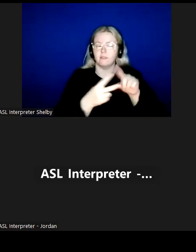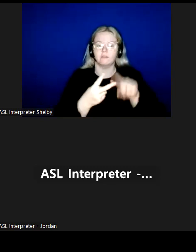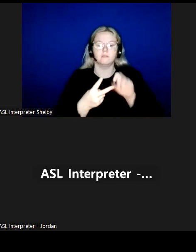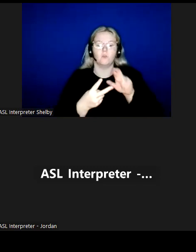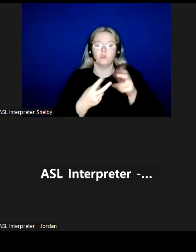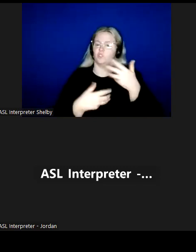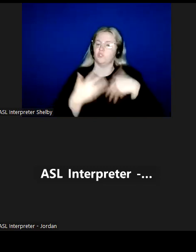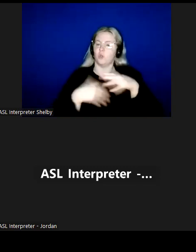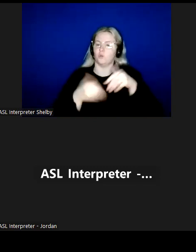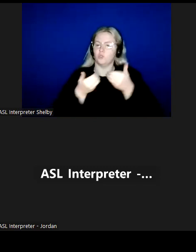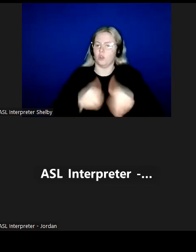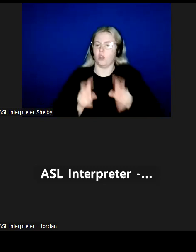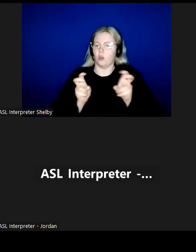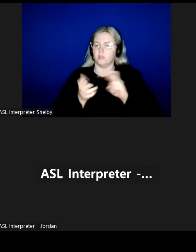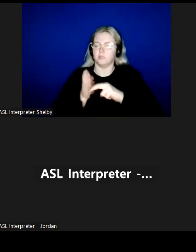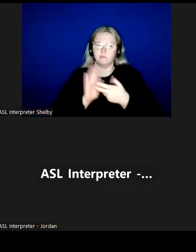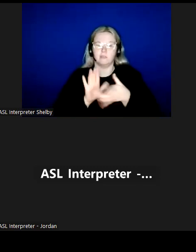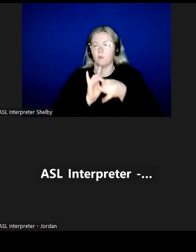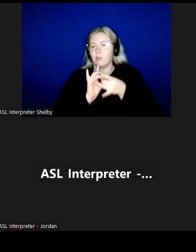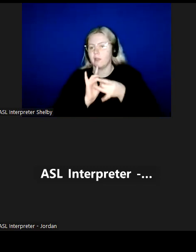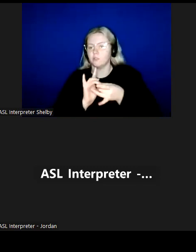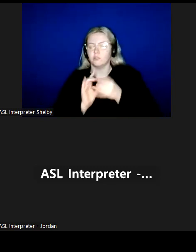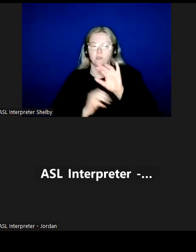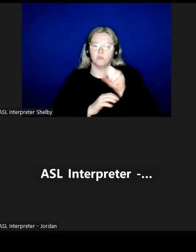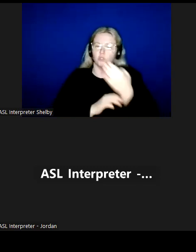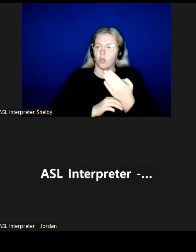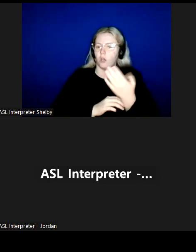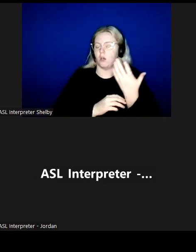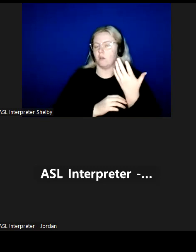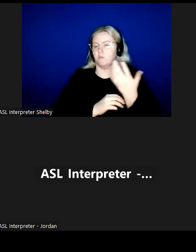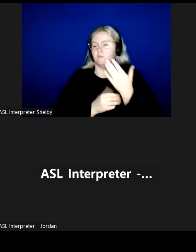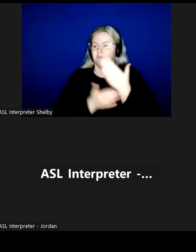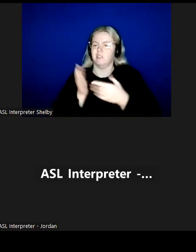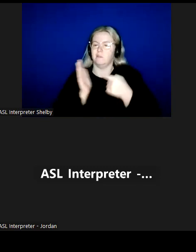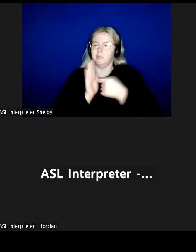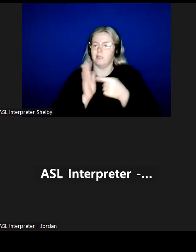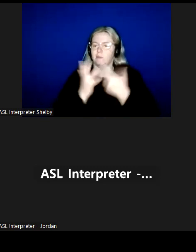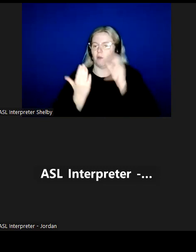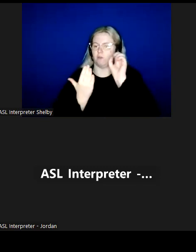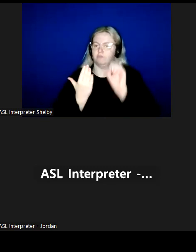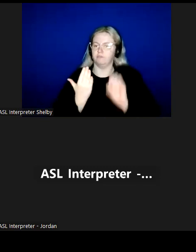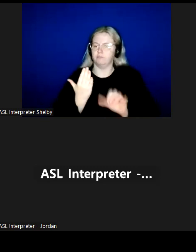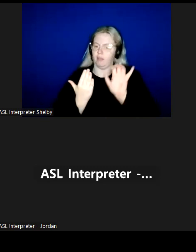which includes, relationships, jobs, and some of the examples that I've already outlined.